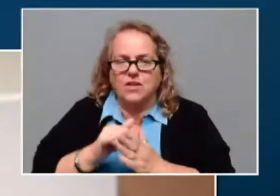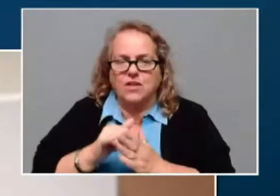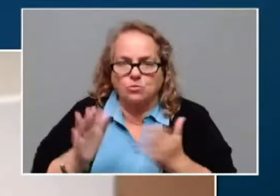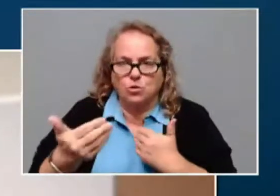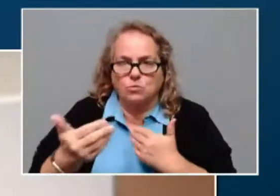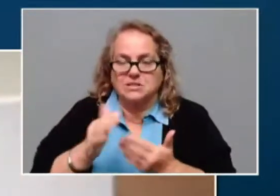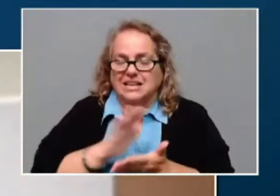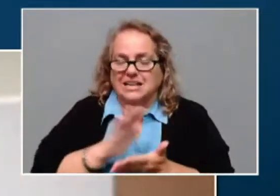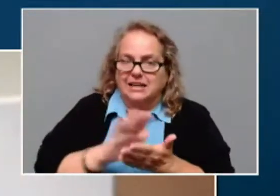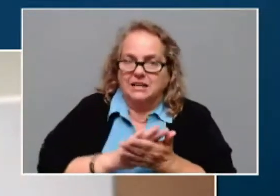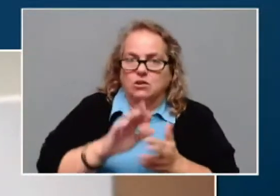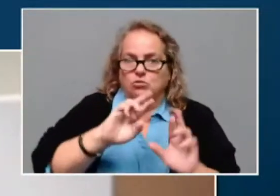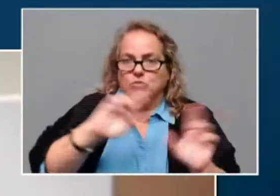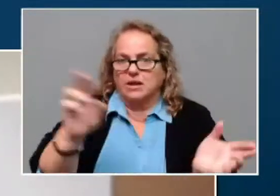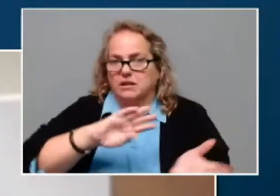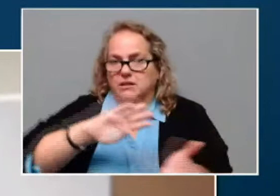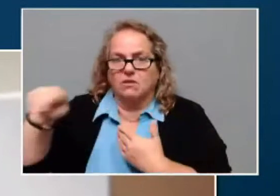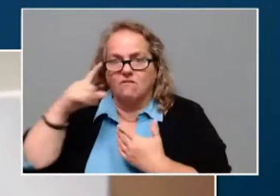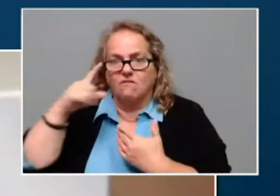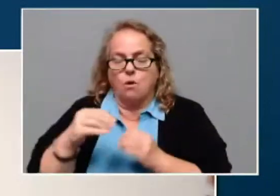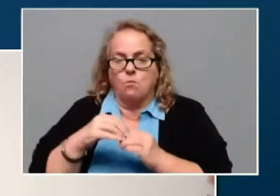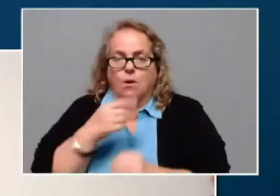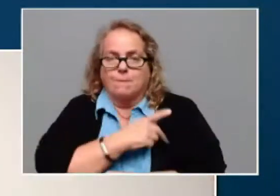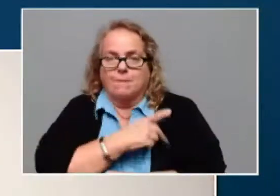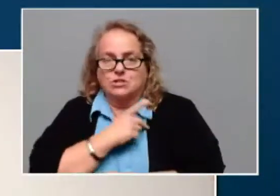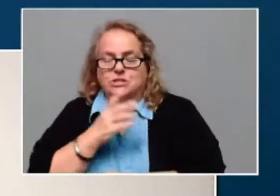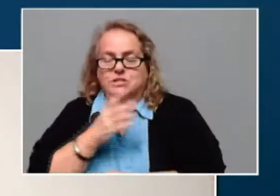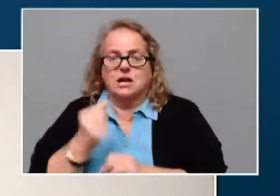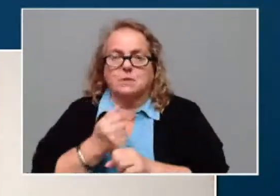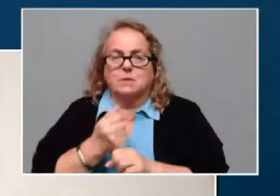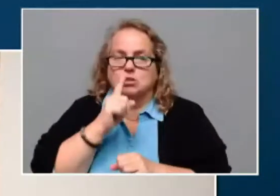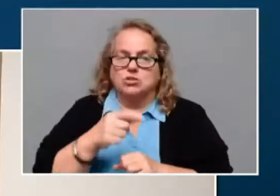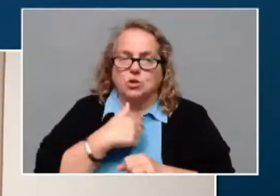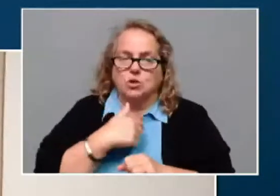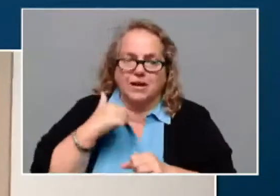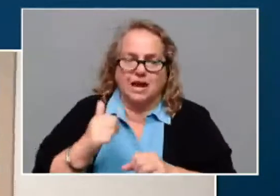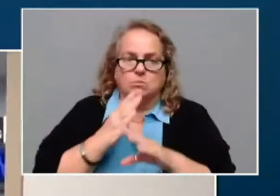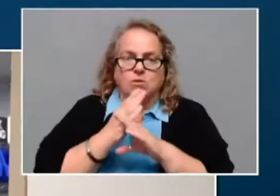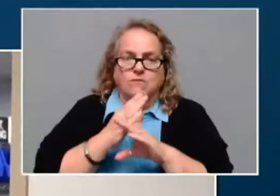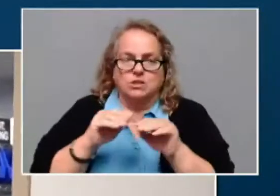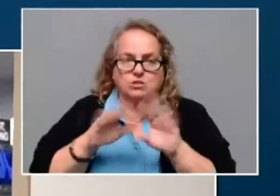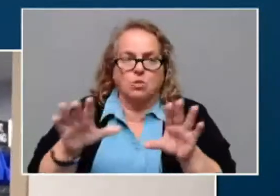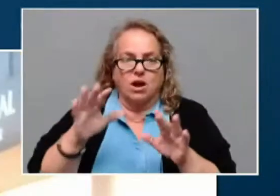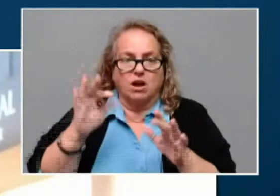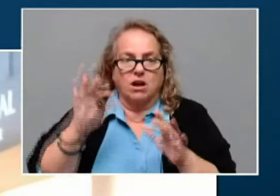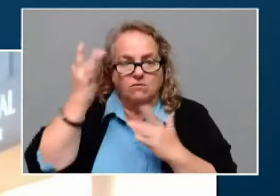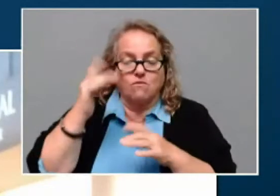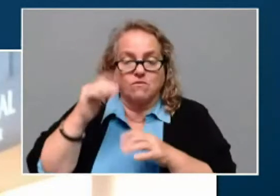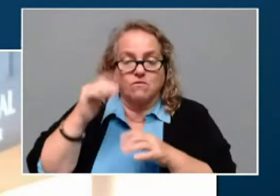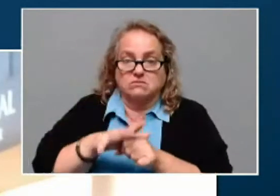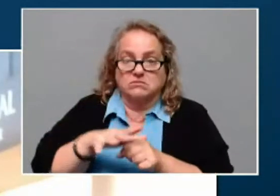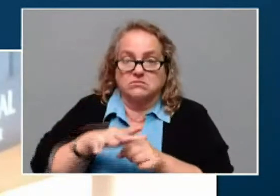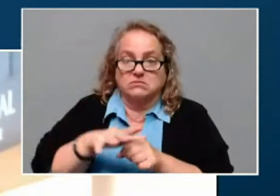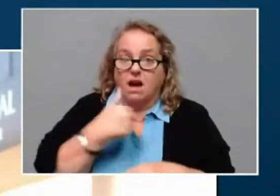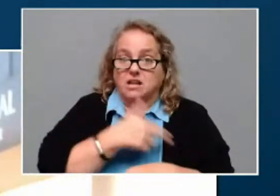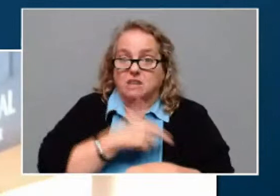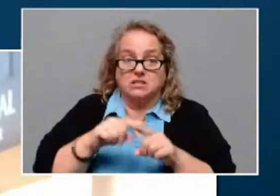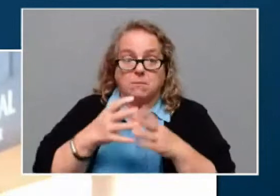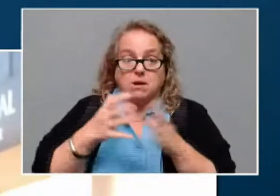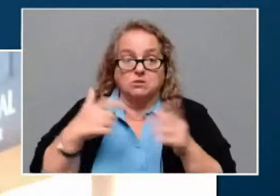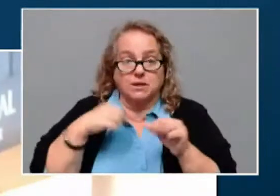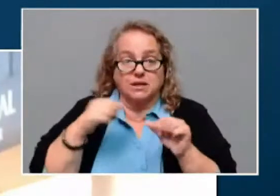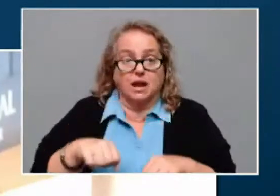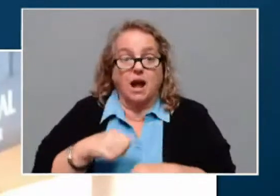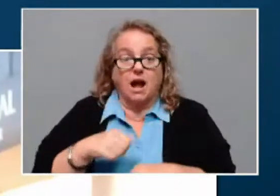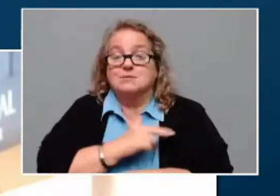come in, and also making sure that we can prevent the spread of COVID-19 in the hospitals as much as we can. Hospital staff love us, and we